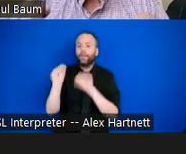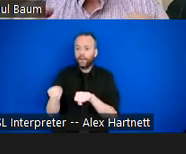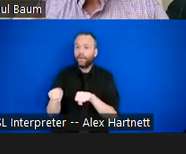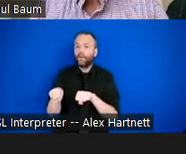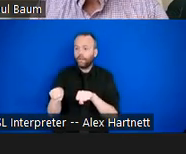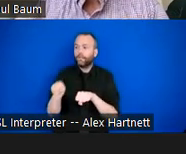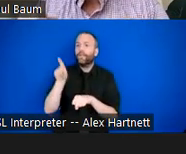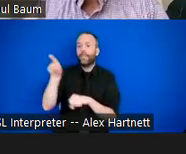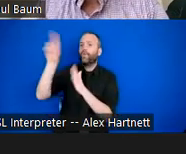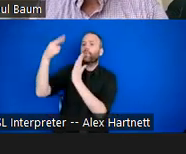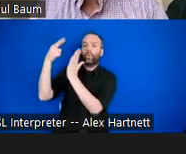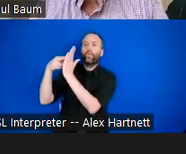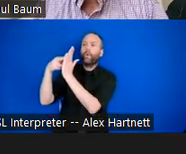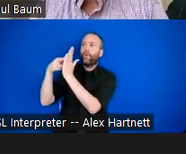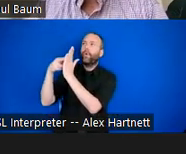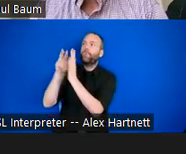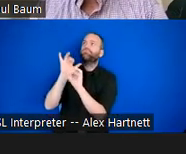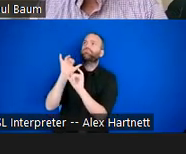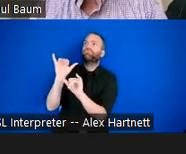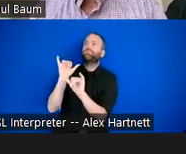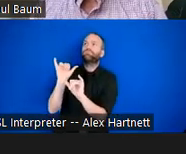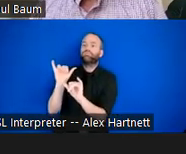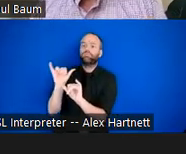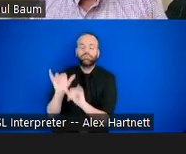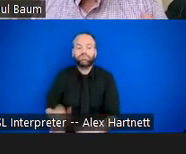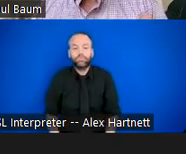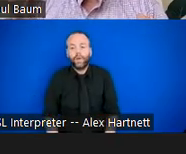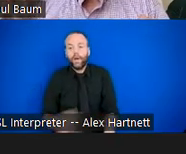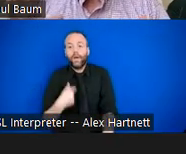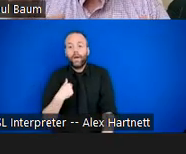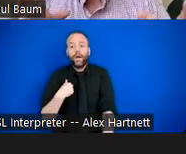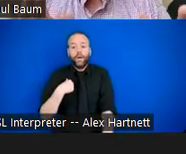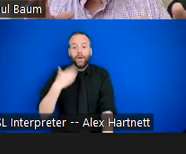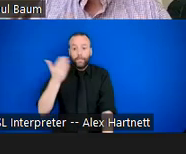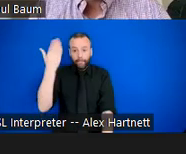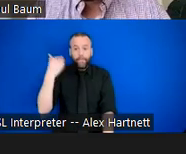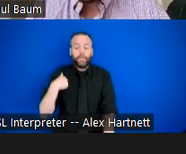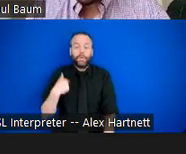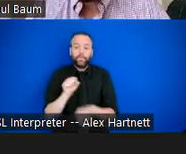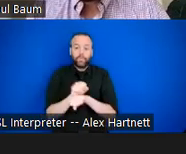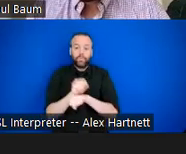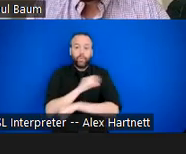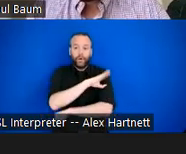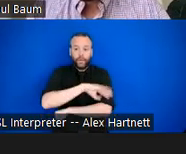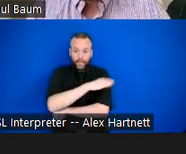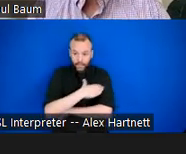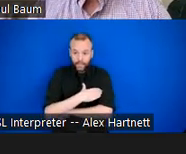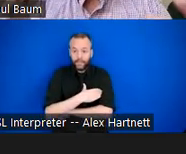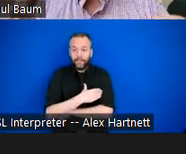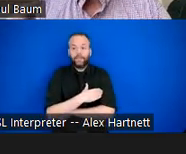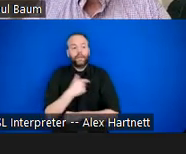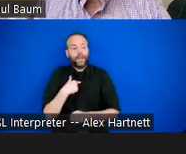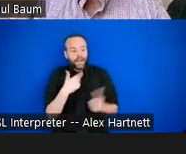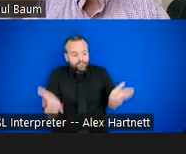As a peer support, I recall working in clinics, helping the people feel comfortable enough